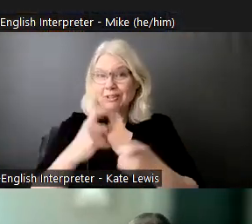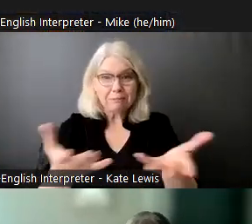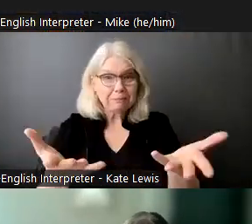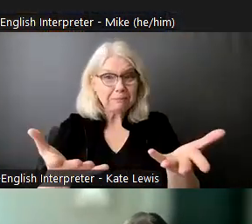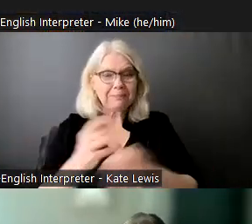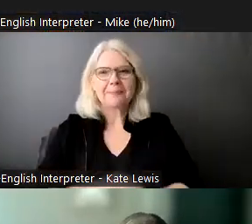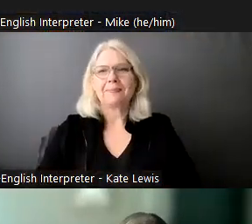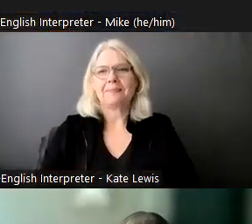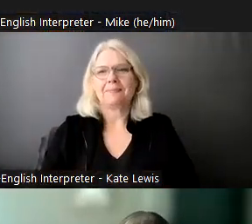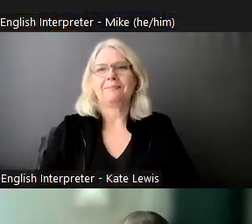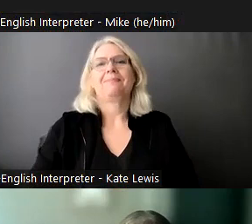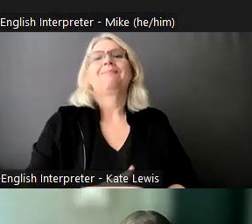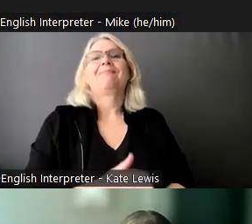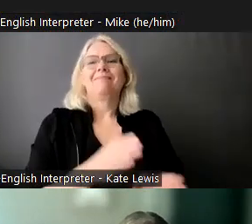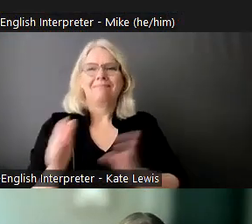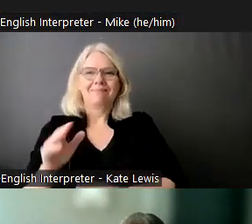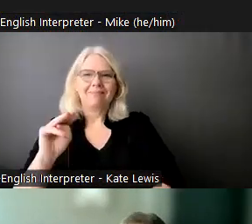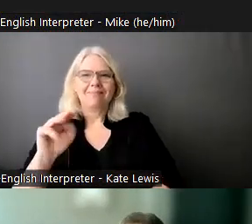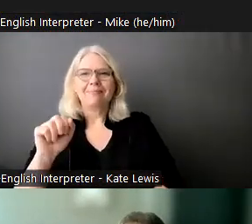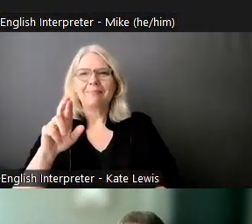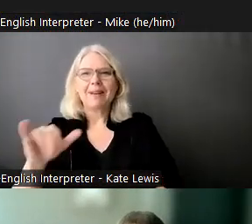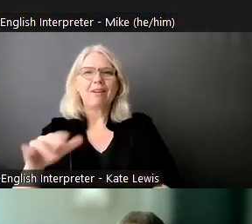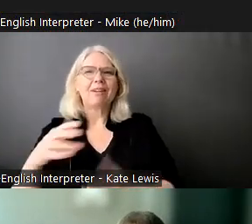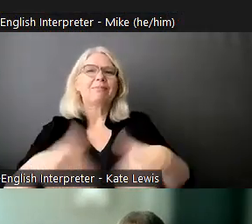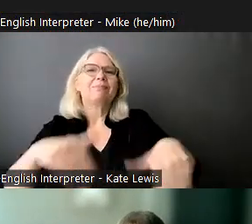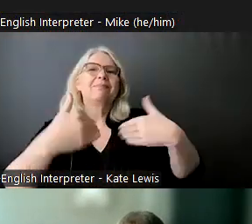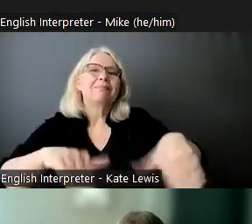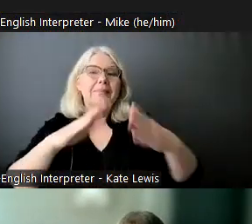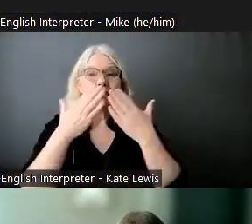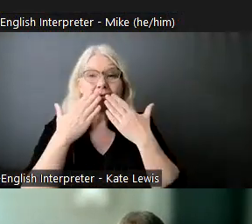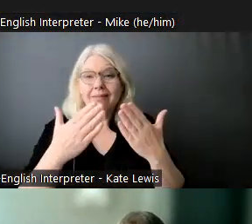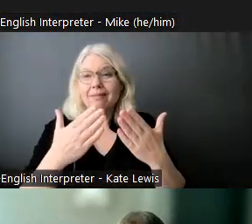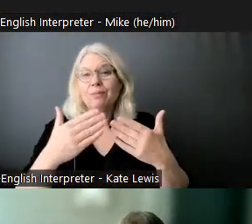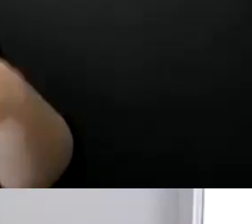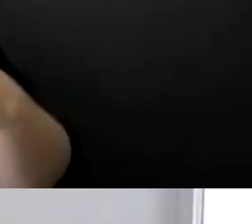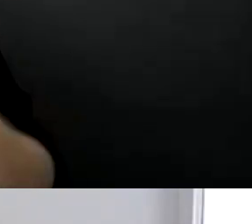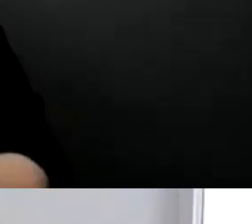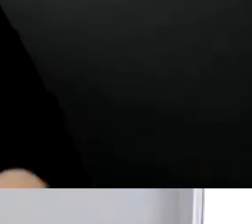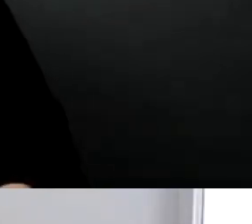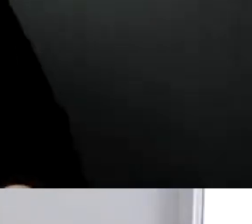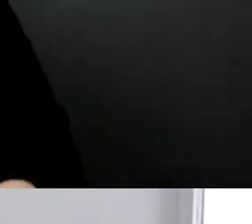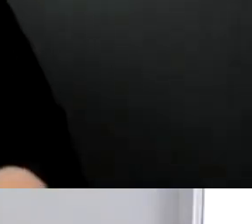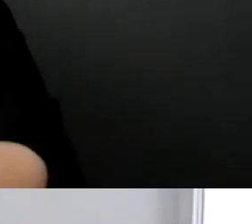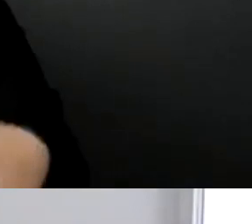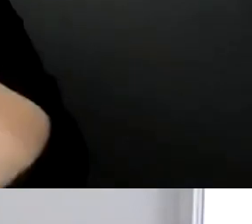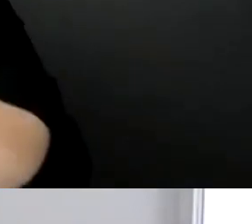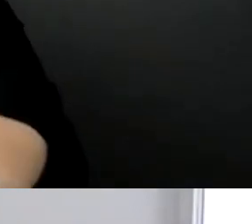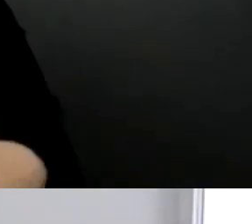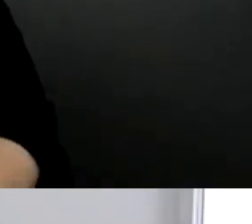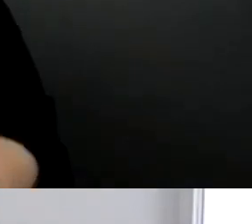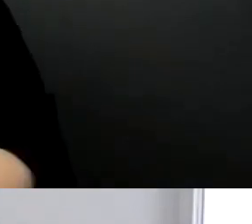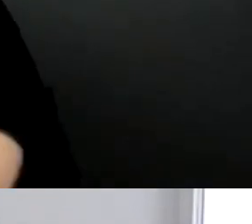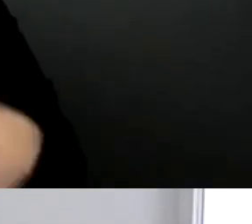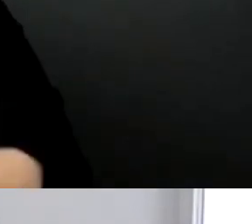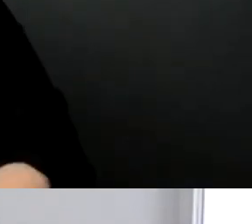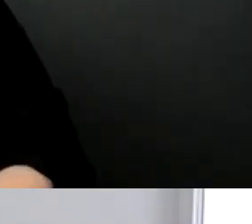Wonderful. Thank you so much, Shauna. And again, Megan, a lot of the questions in the Q&A box were already answered in the second half.